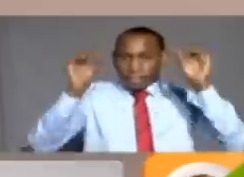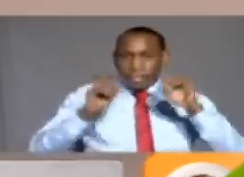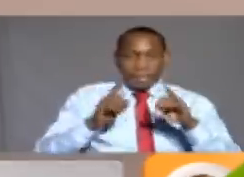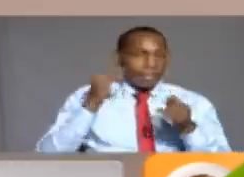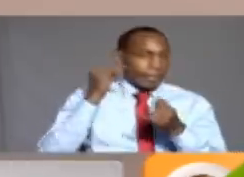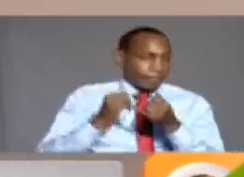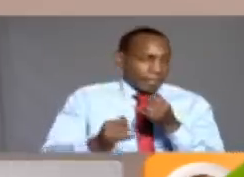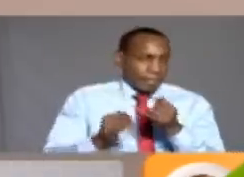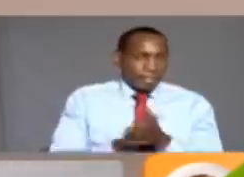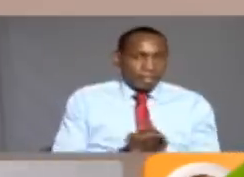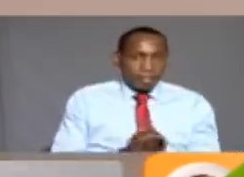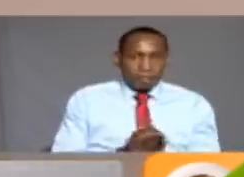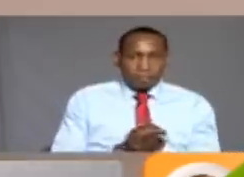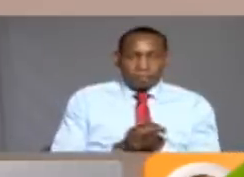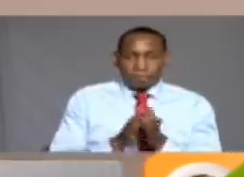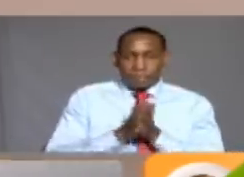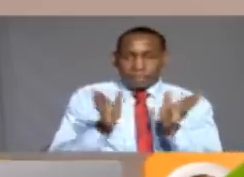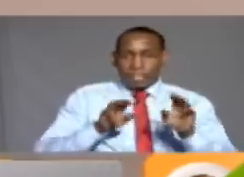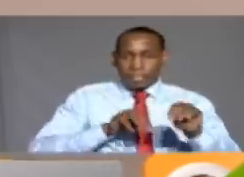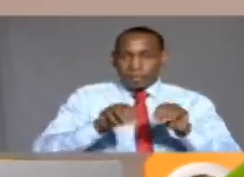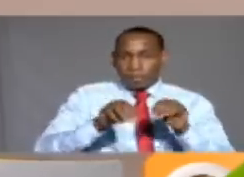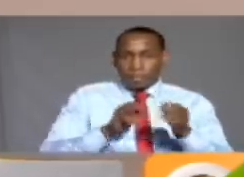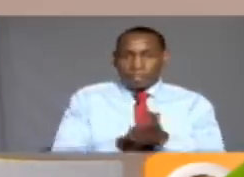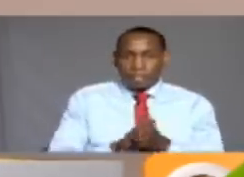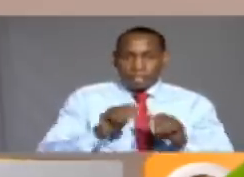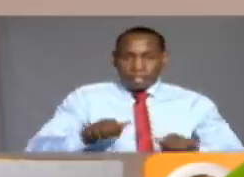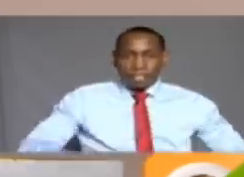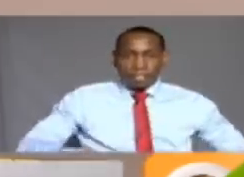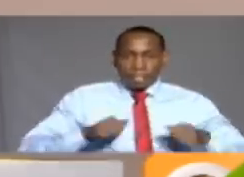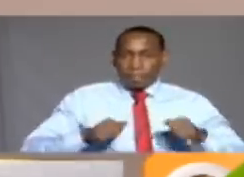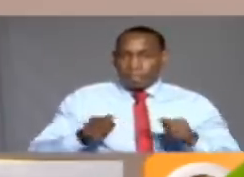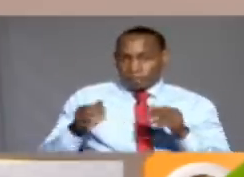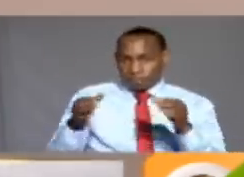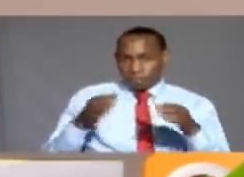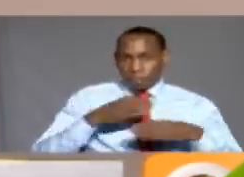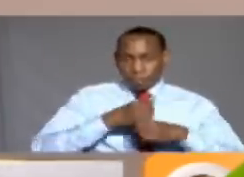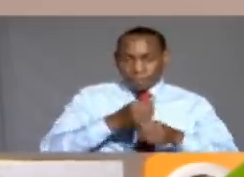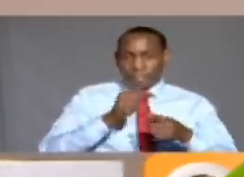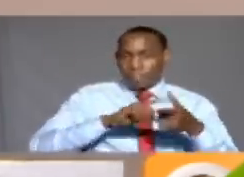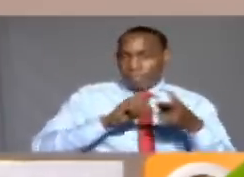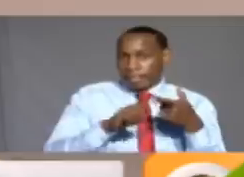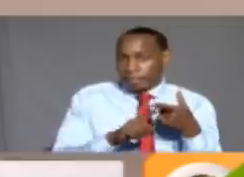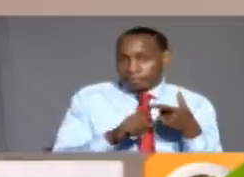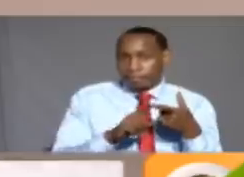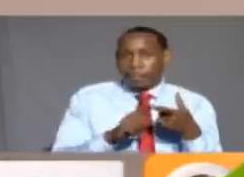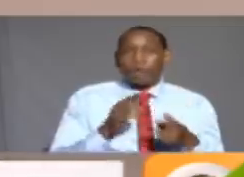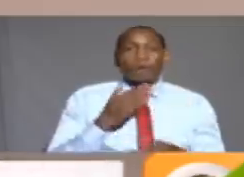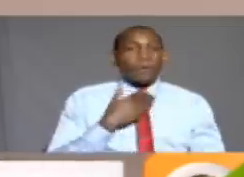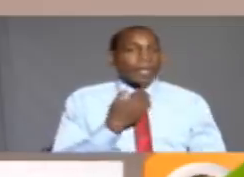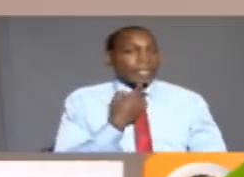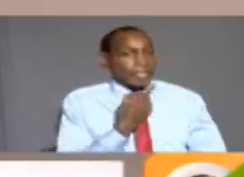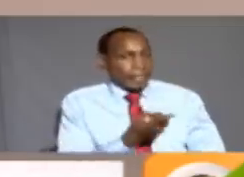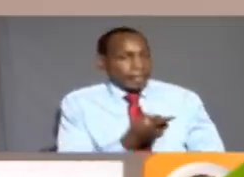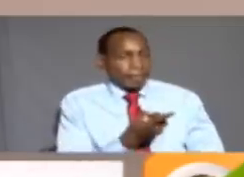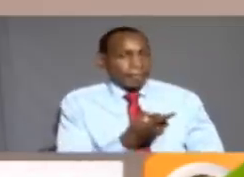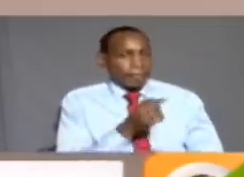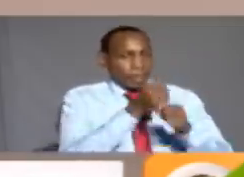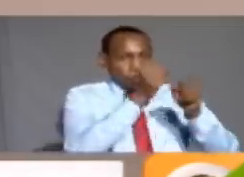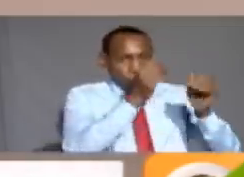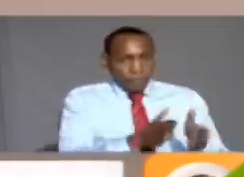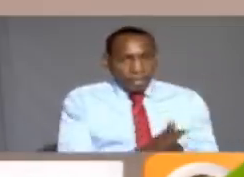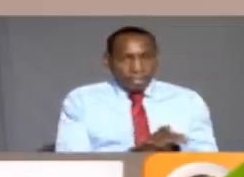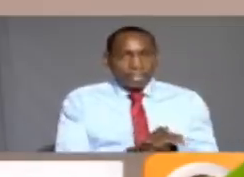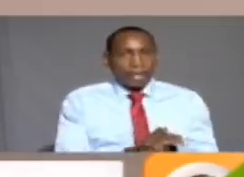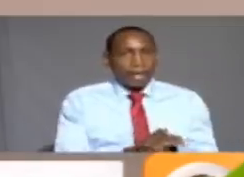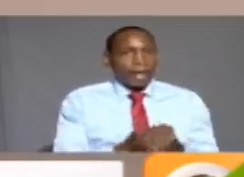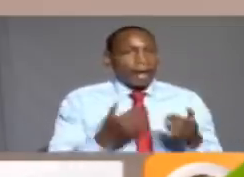finally, you are a general manager or the chairman of a corporation. And then you want to tell the workers to